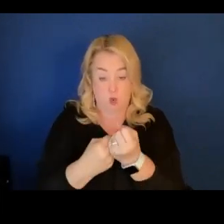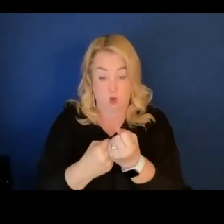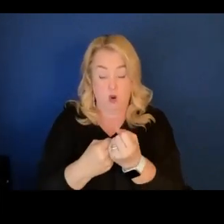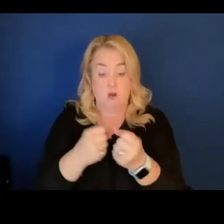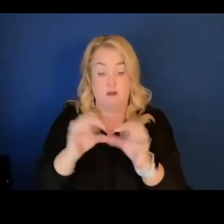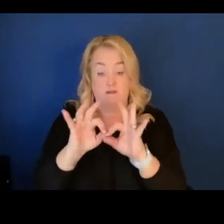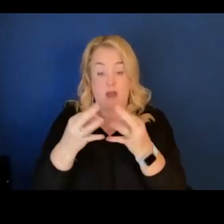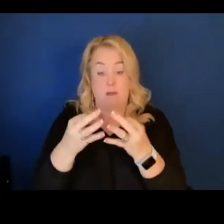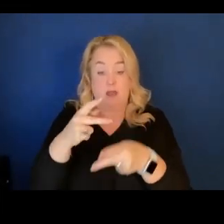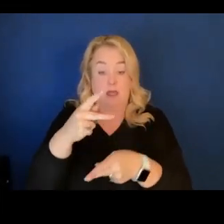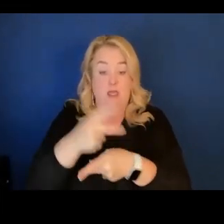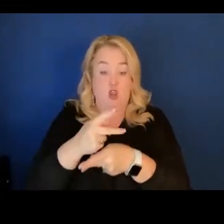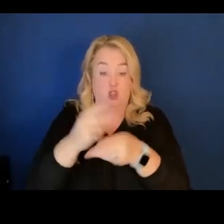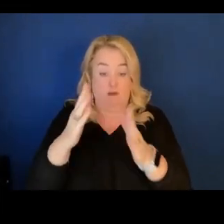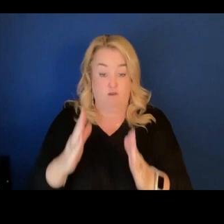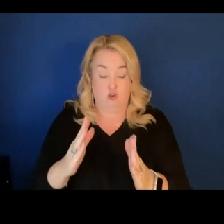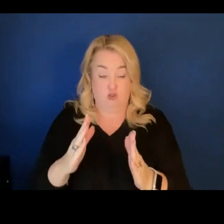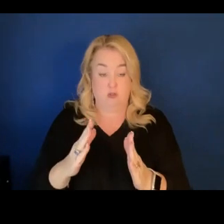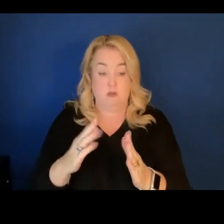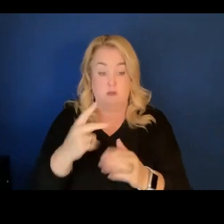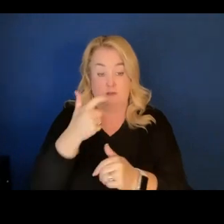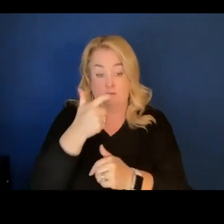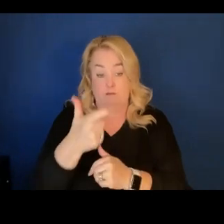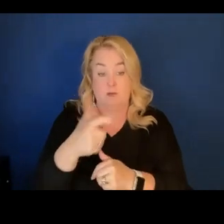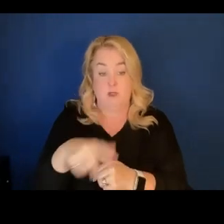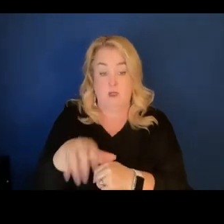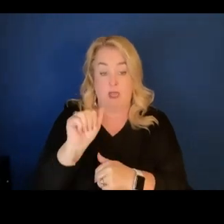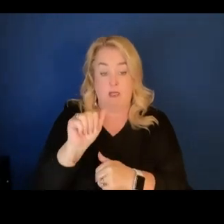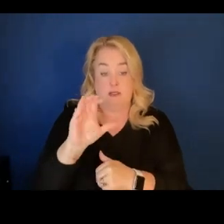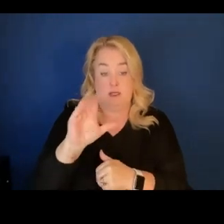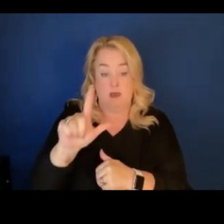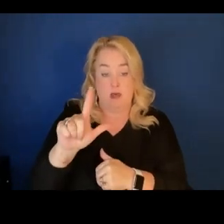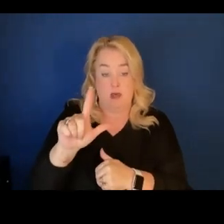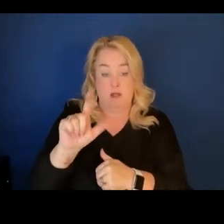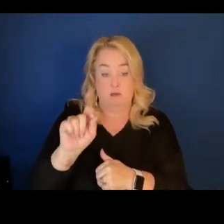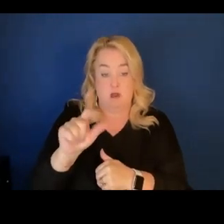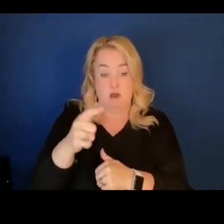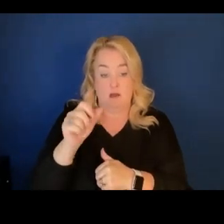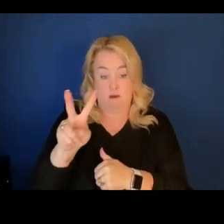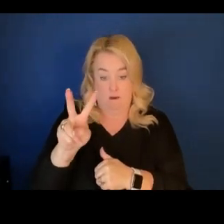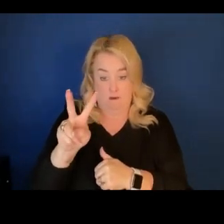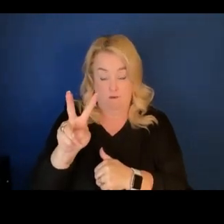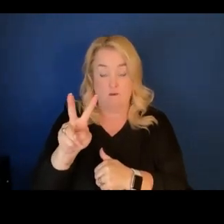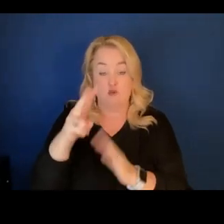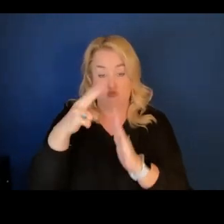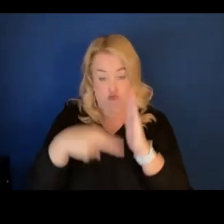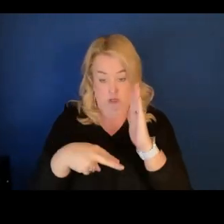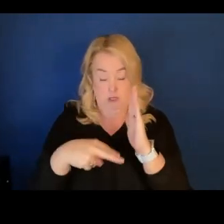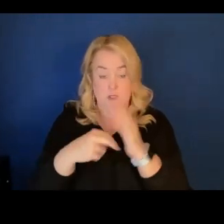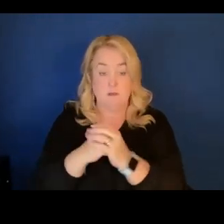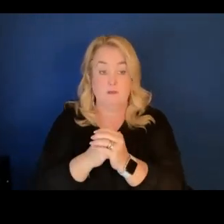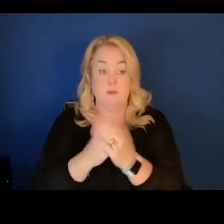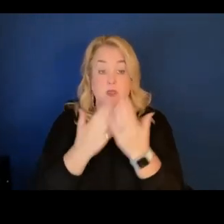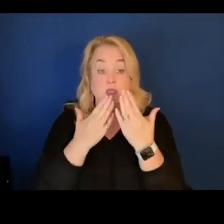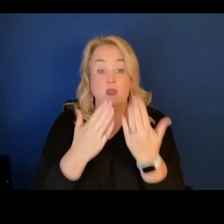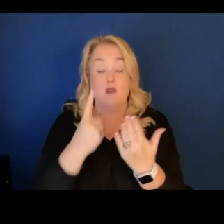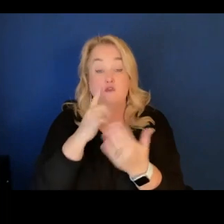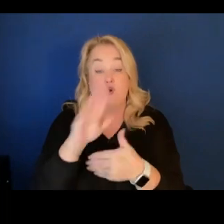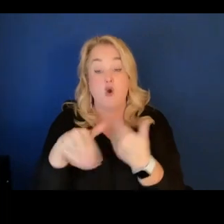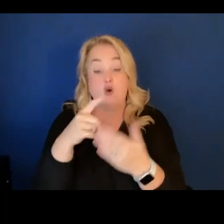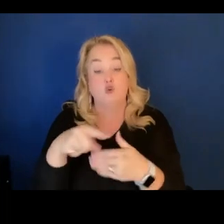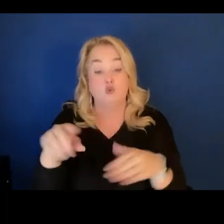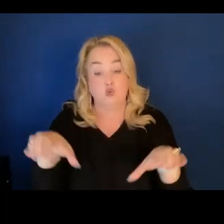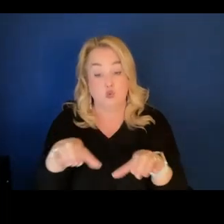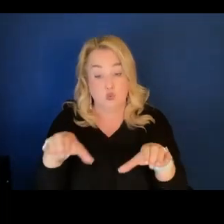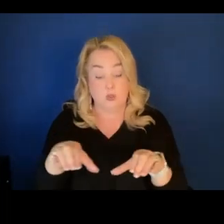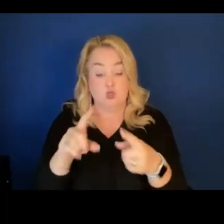Caregivers, please visit acl.gov and read it. Thank you again for all you are doing to support